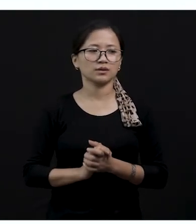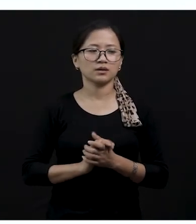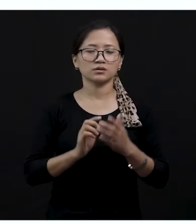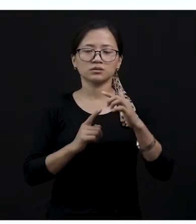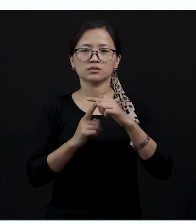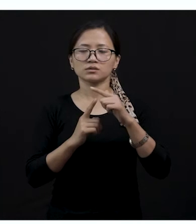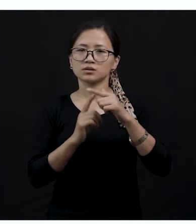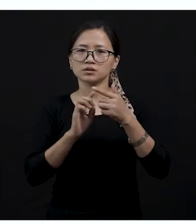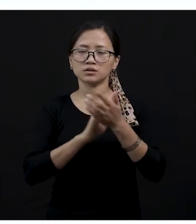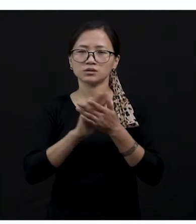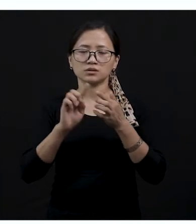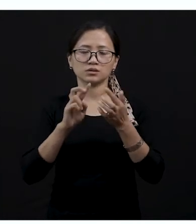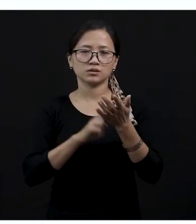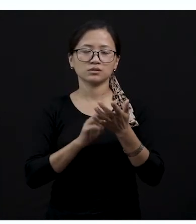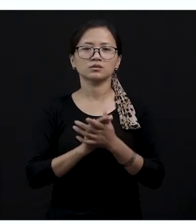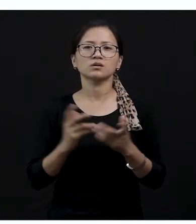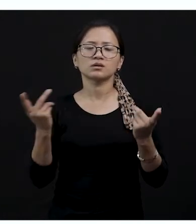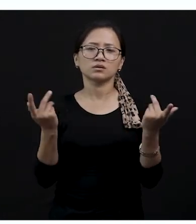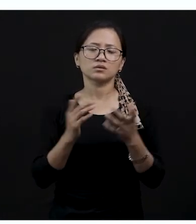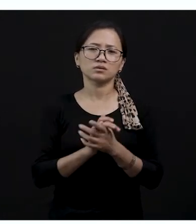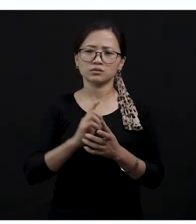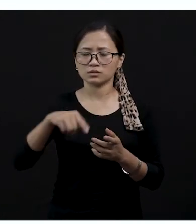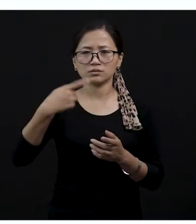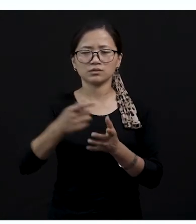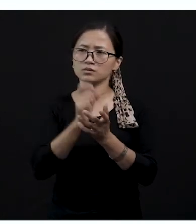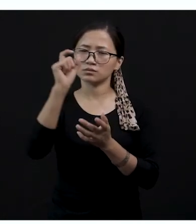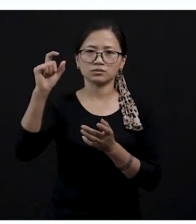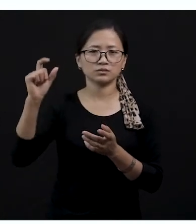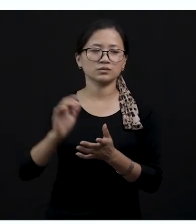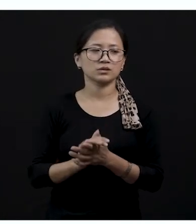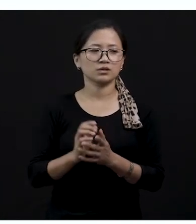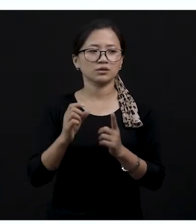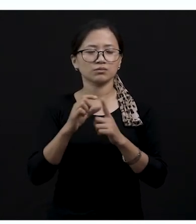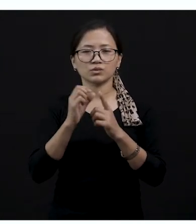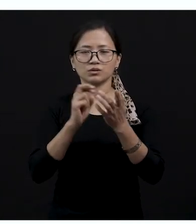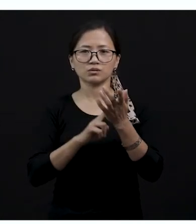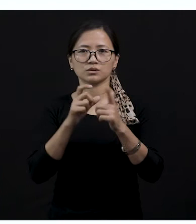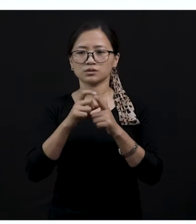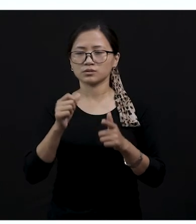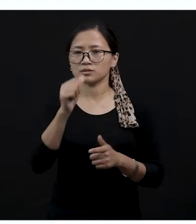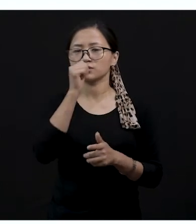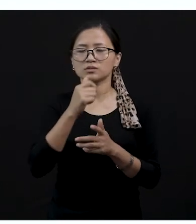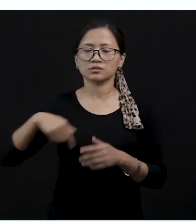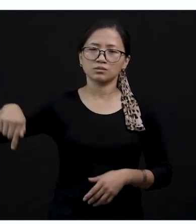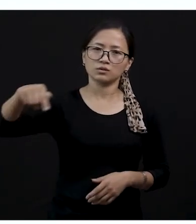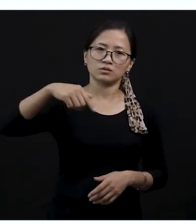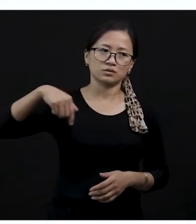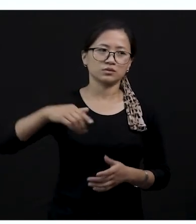then. Then let's see whether it is similar with the next word or not. Bond. Then,